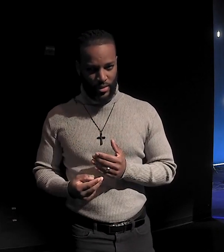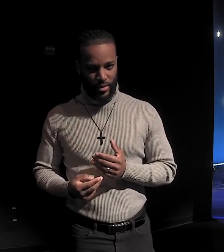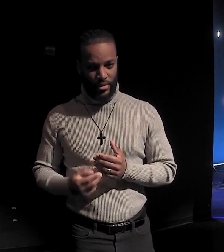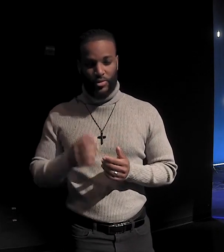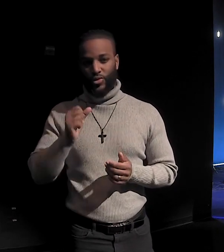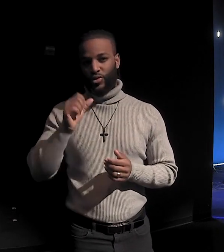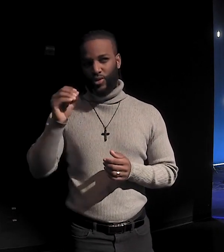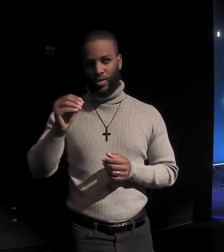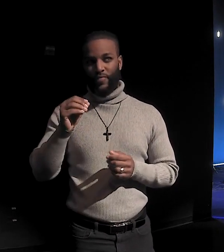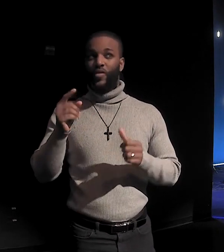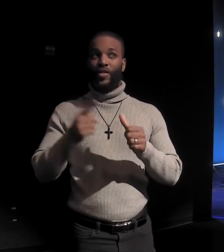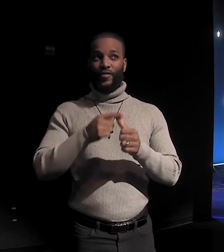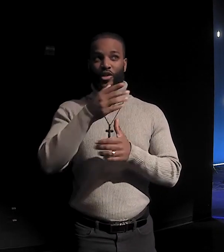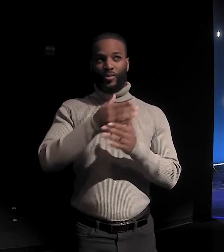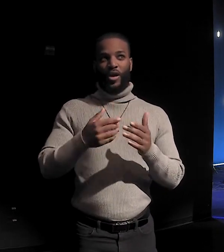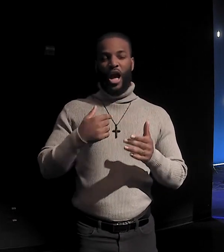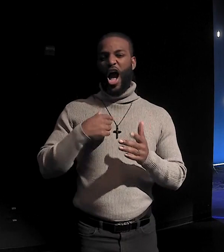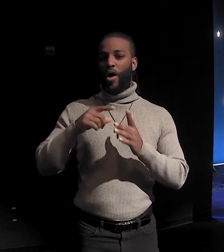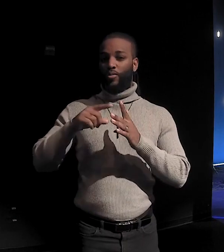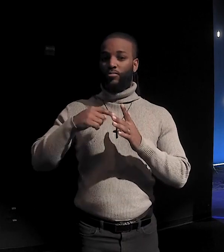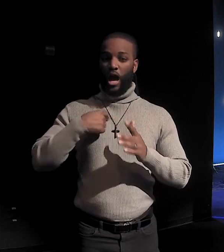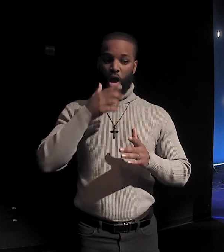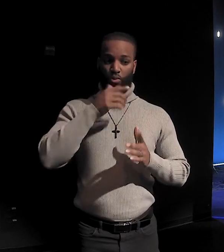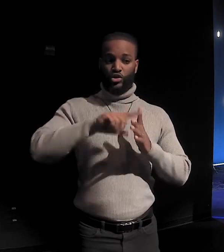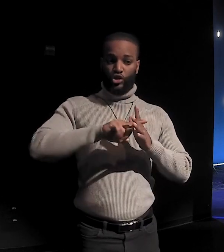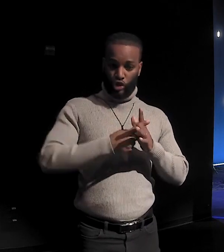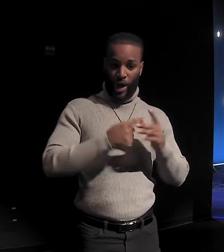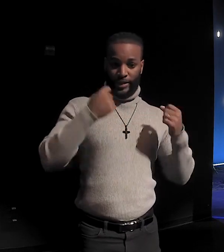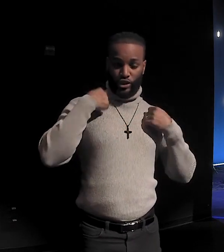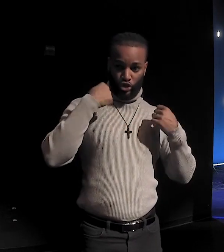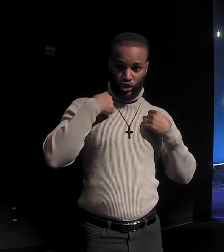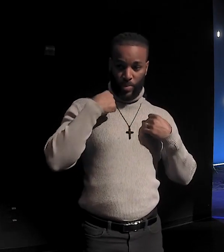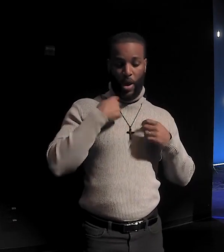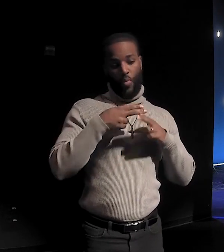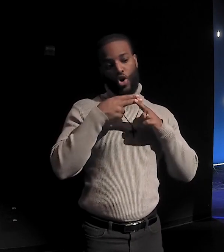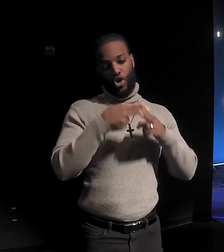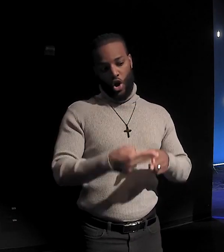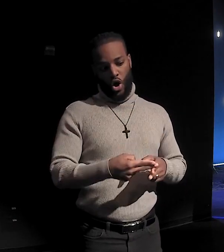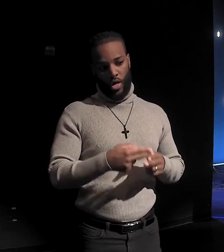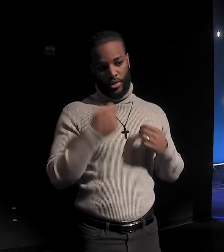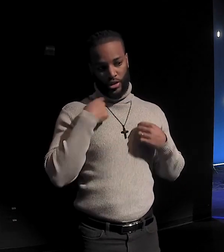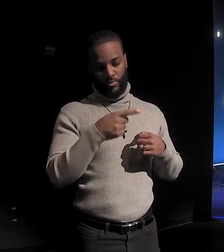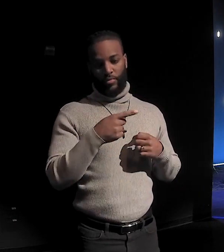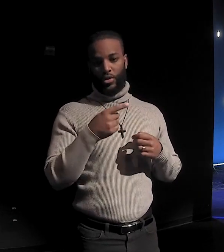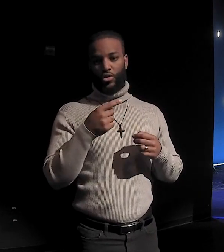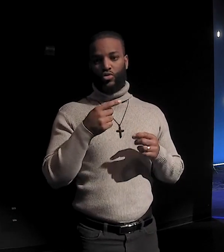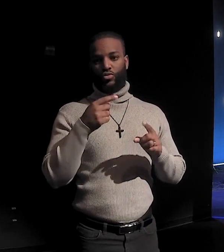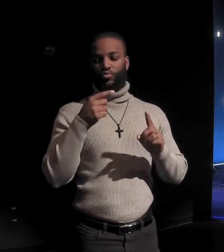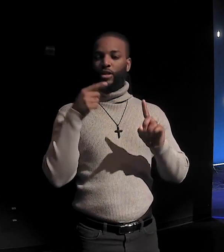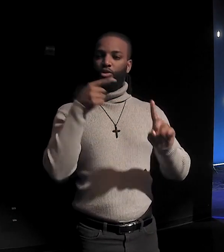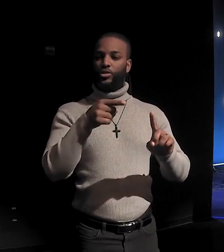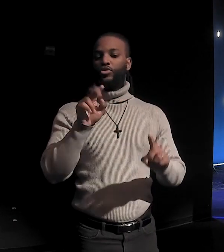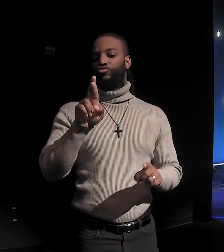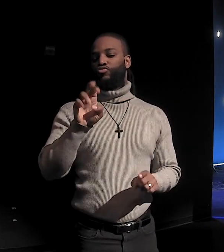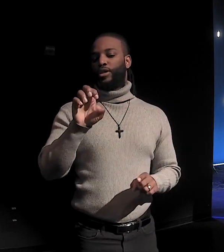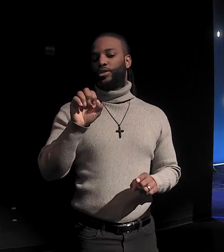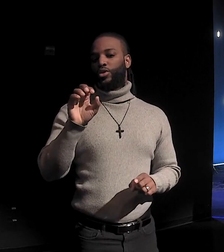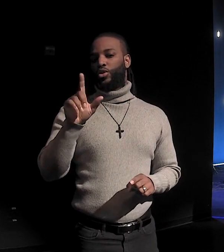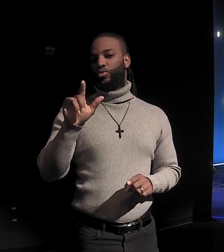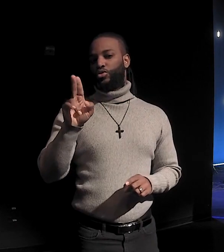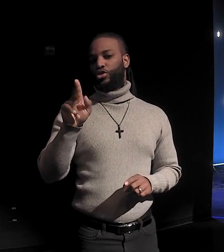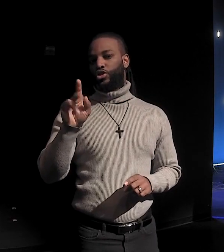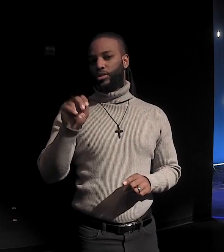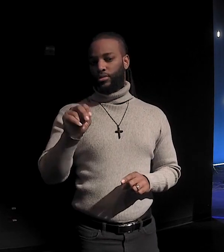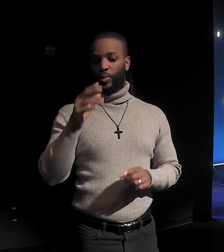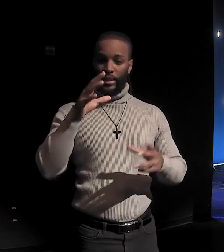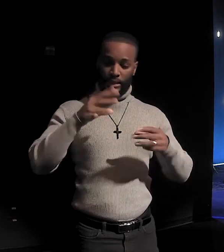So for the first part, I'm going to start a gym. And I'm going to call the gym Resolution. And I'm going to take